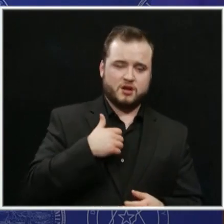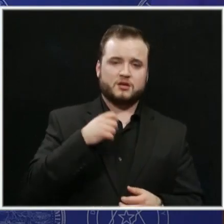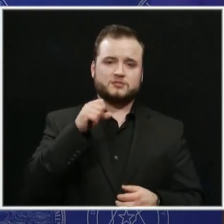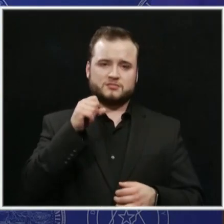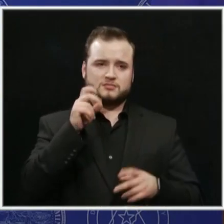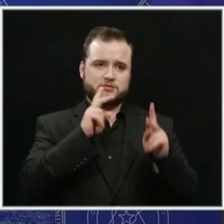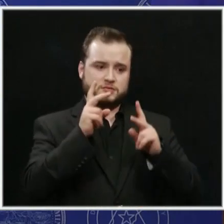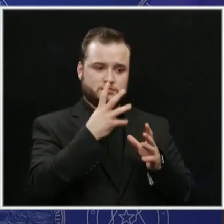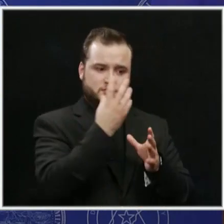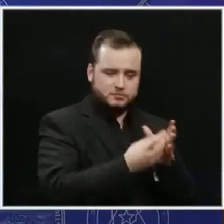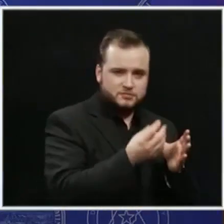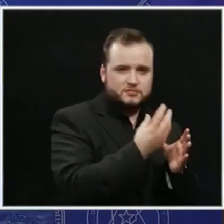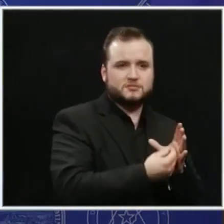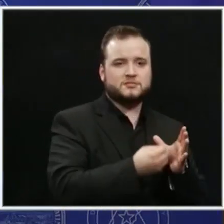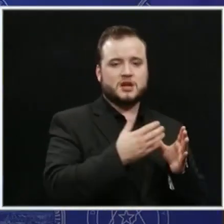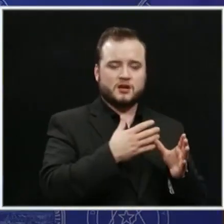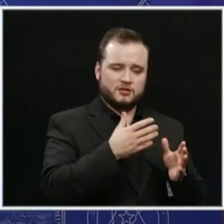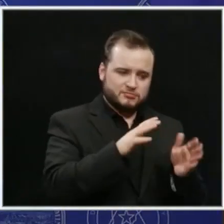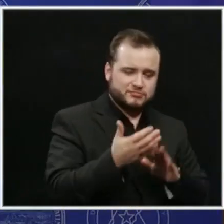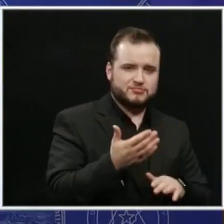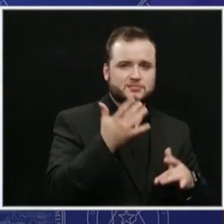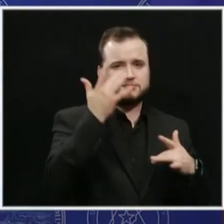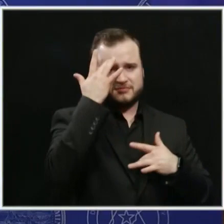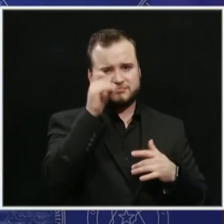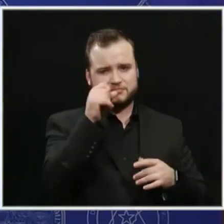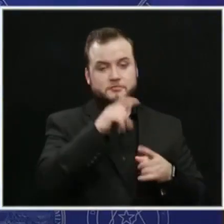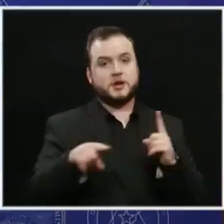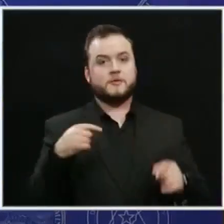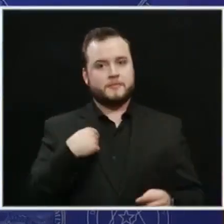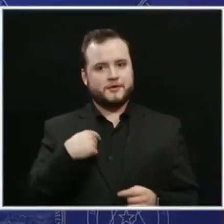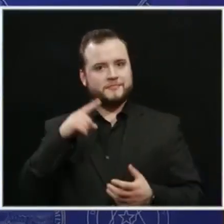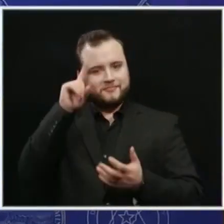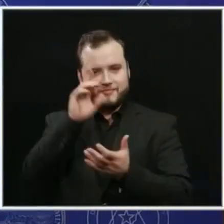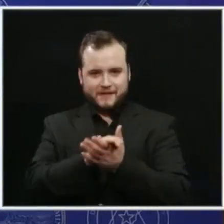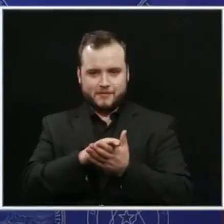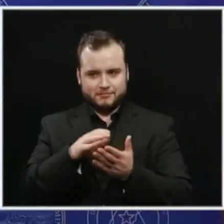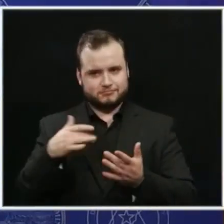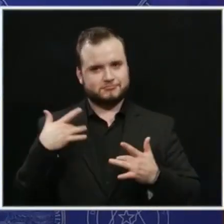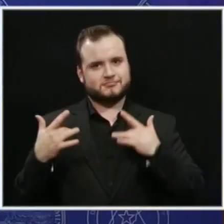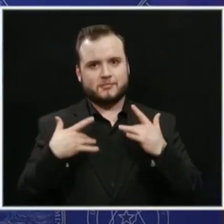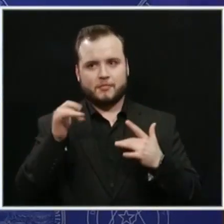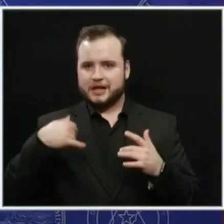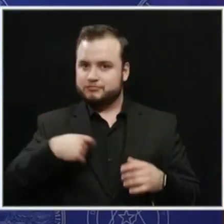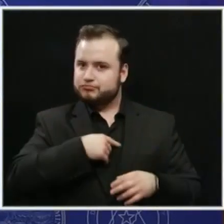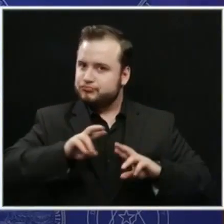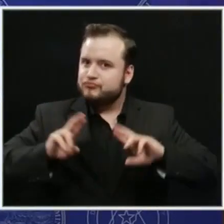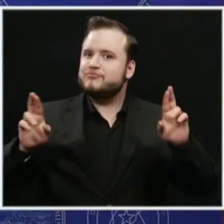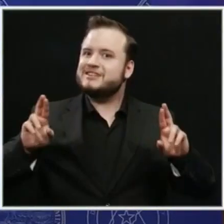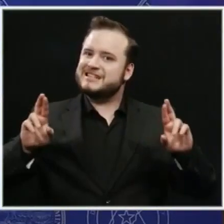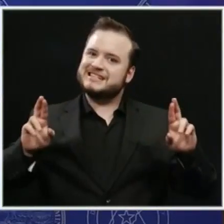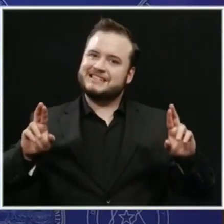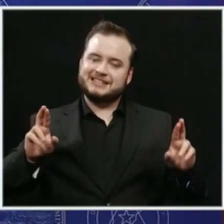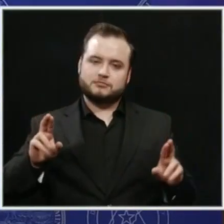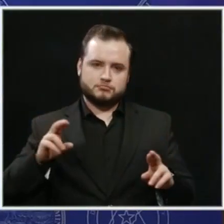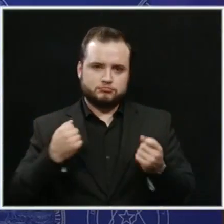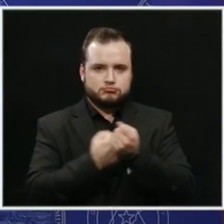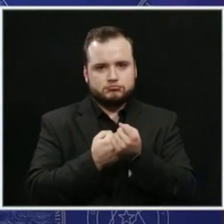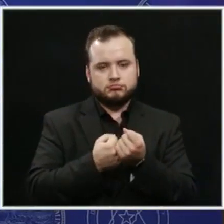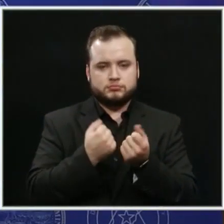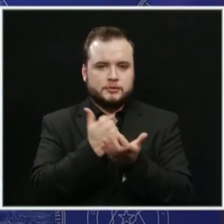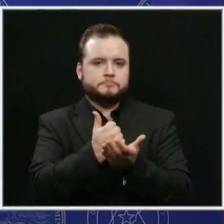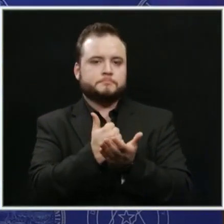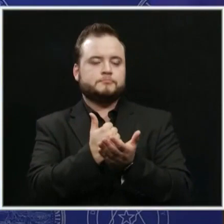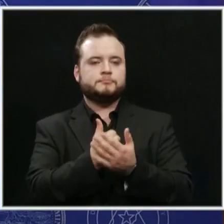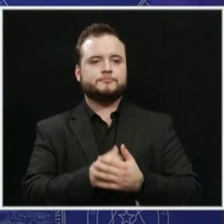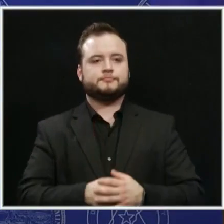do believe that we're on the front end of this thing, and unfortunately it is going to grow. I mean, we've been actually pretty